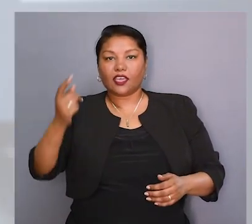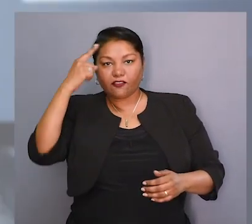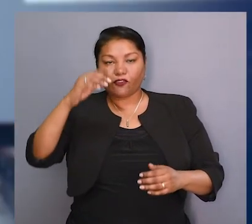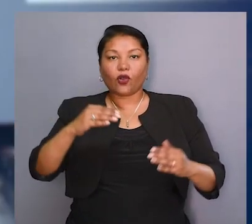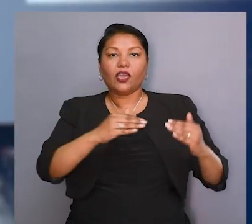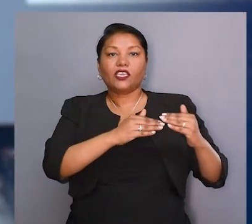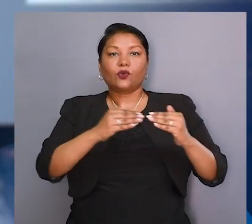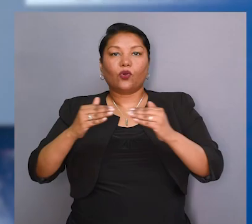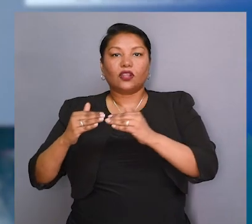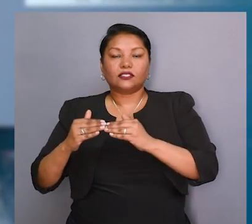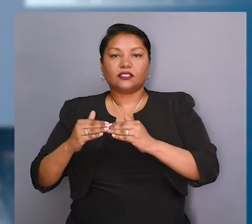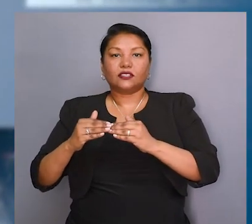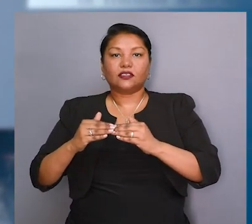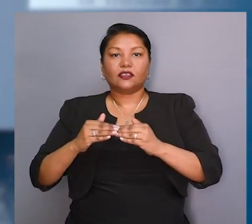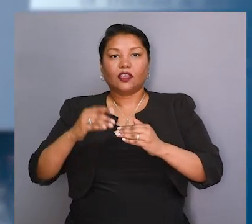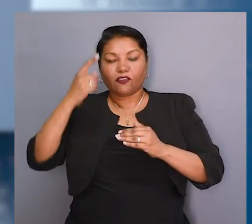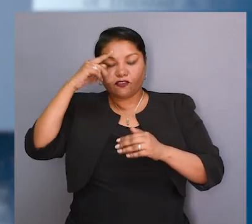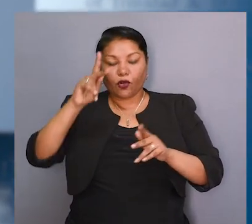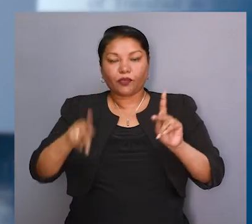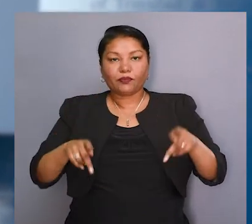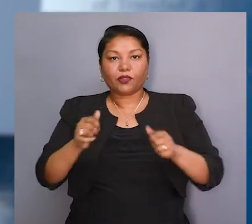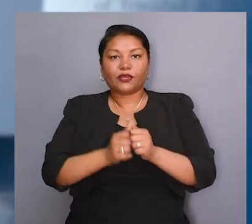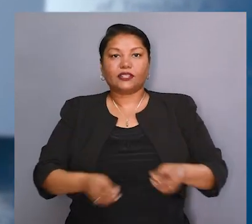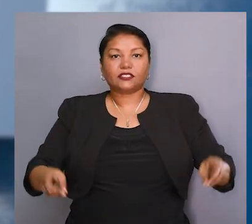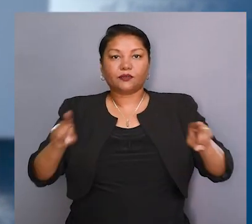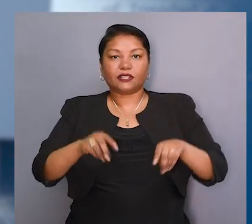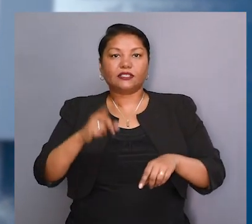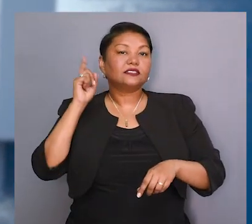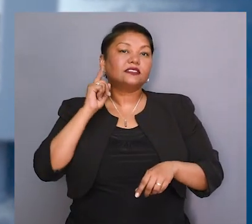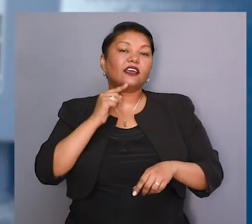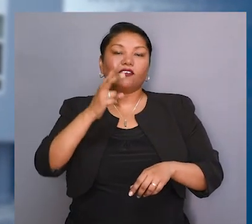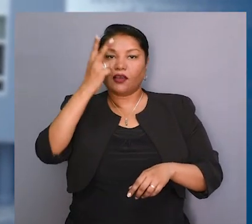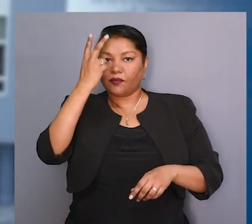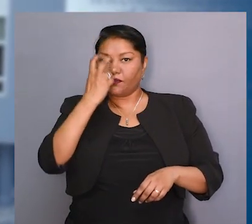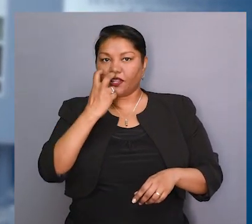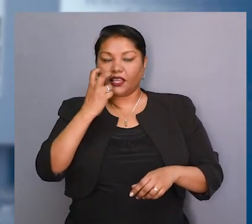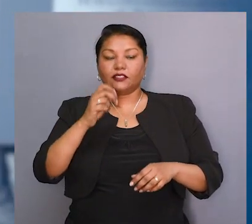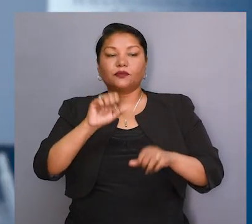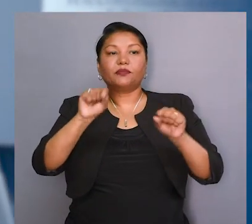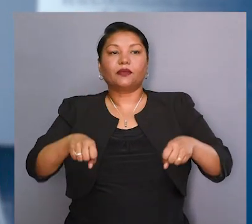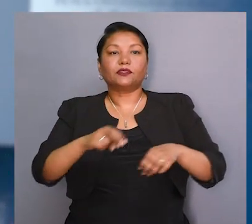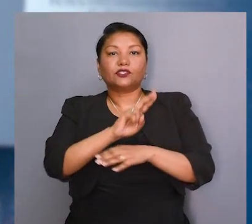to bring equality to the access and use of ICTs for all persons with hearing